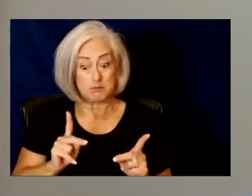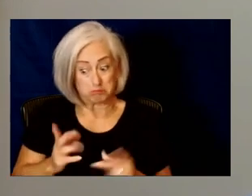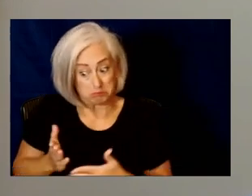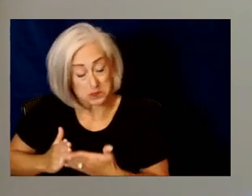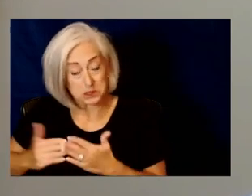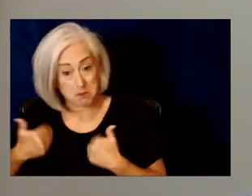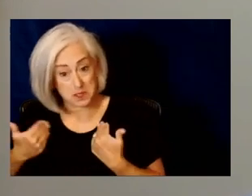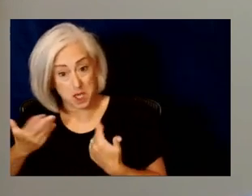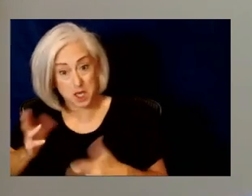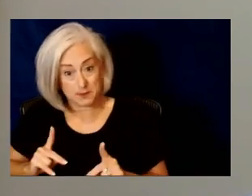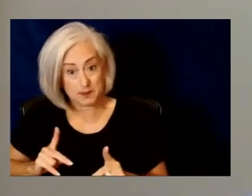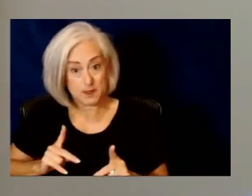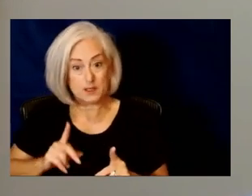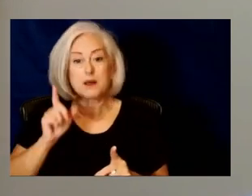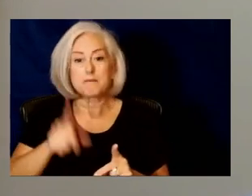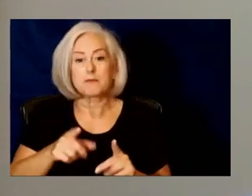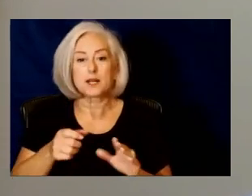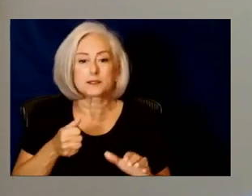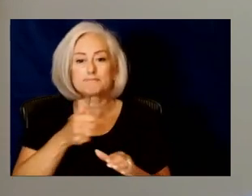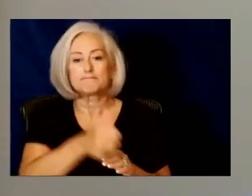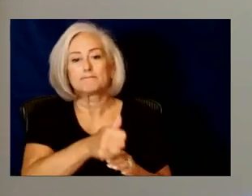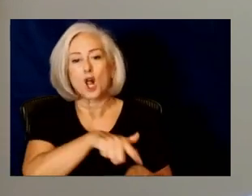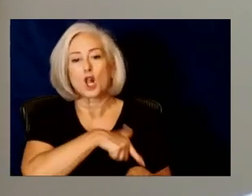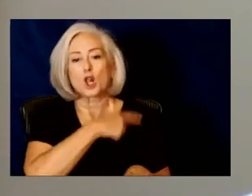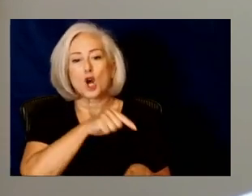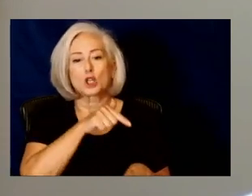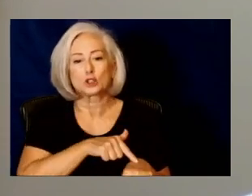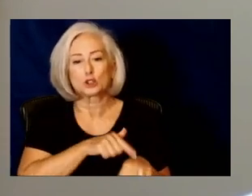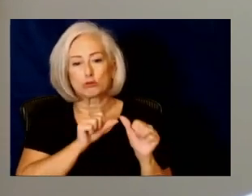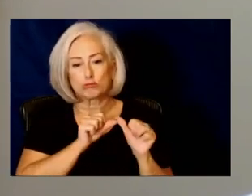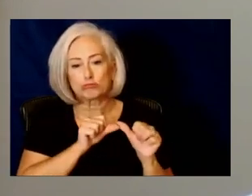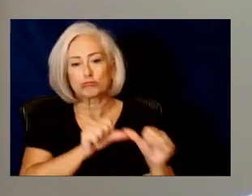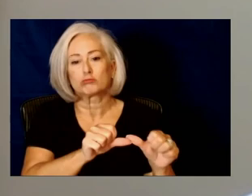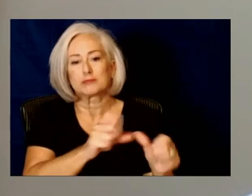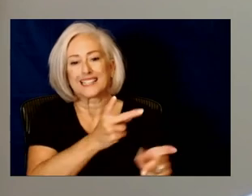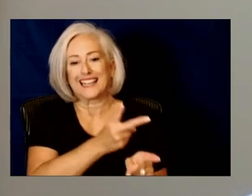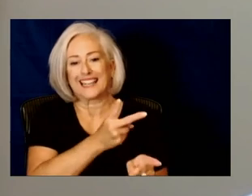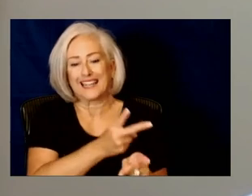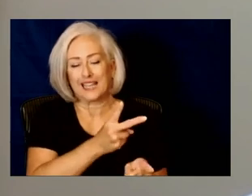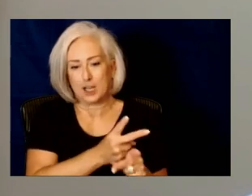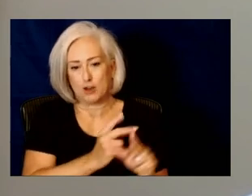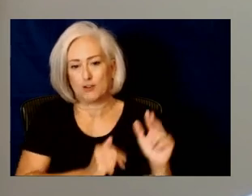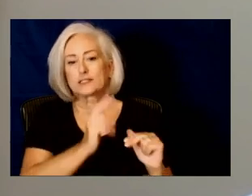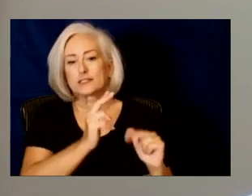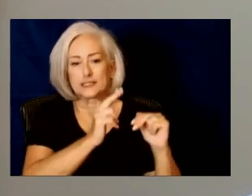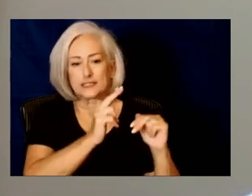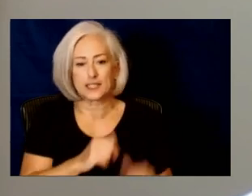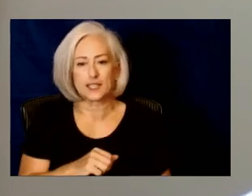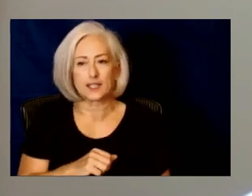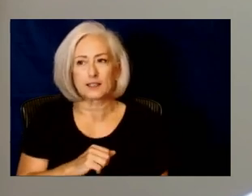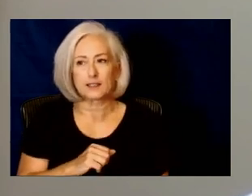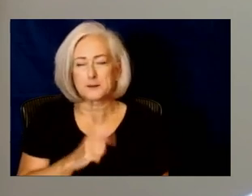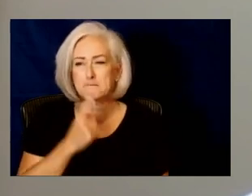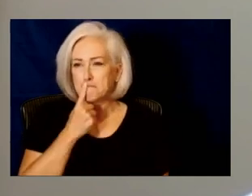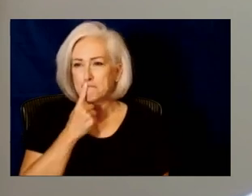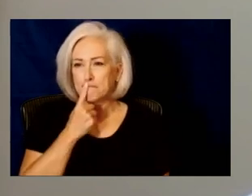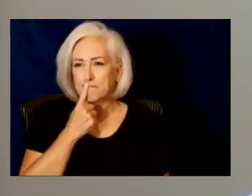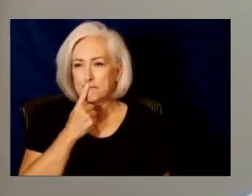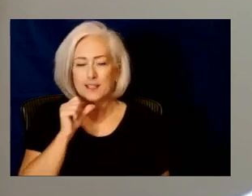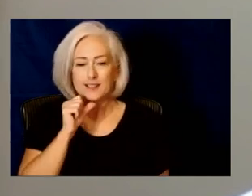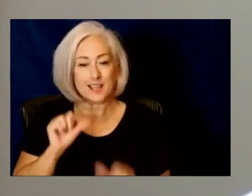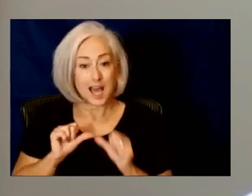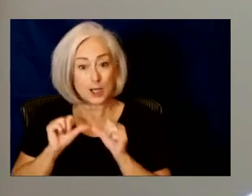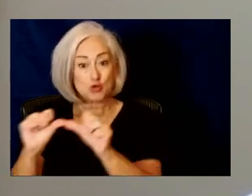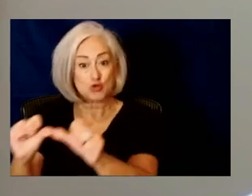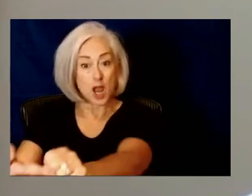stay in long-term care facilities before they came back to me. The other, not necessarily chronic, but long-term